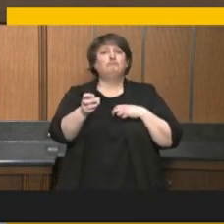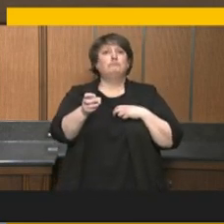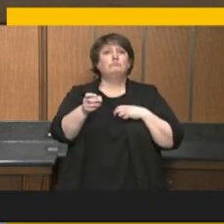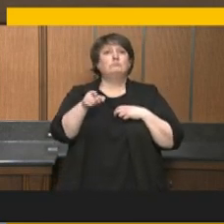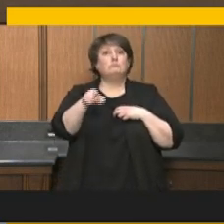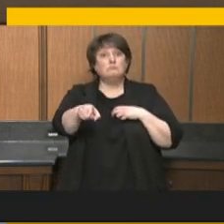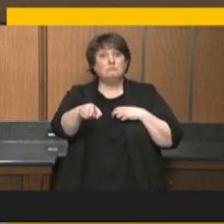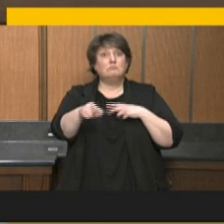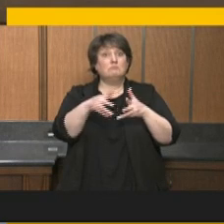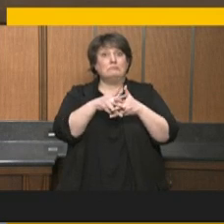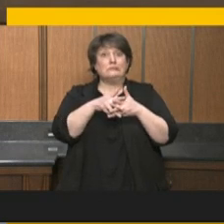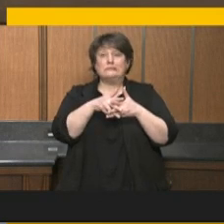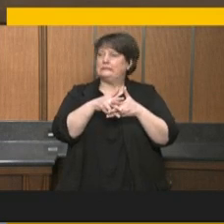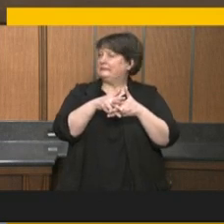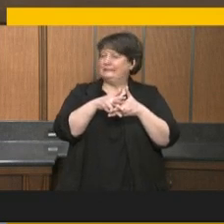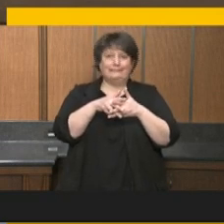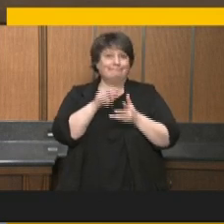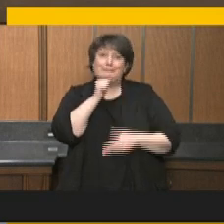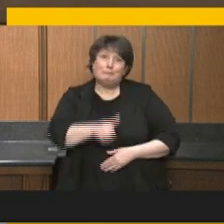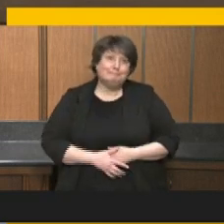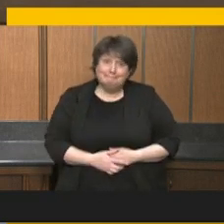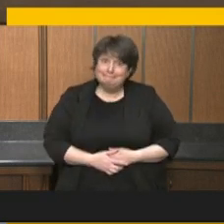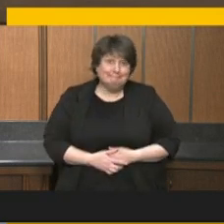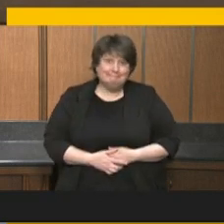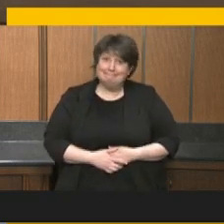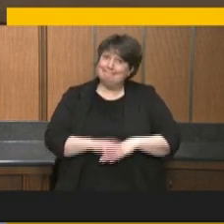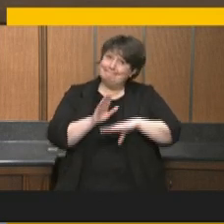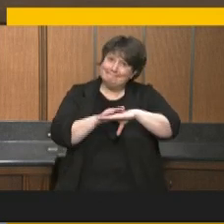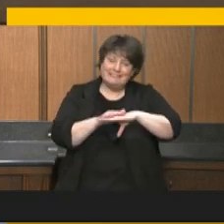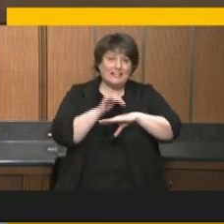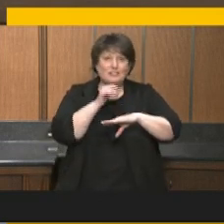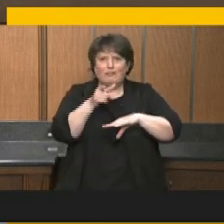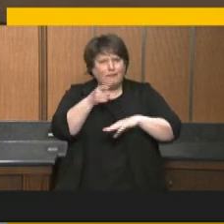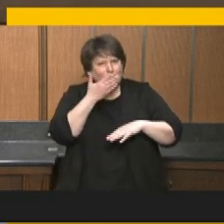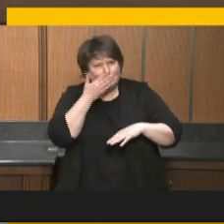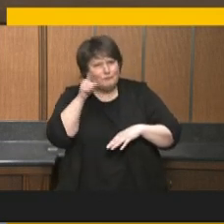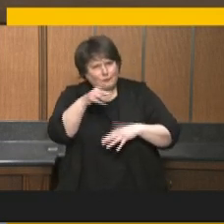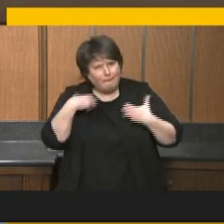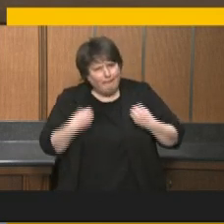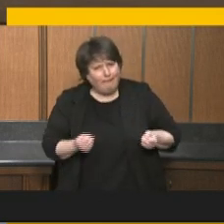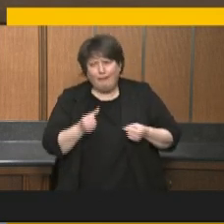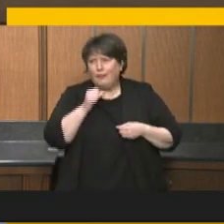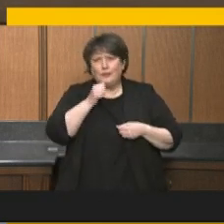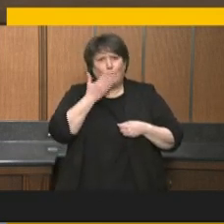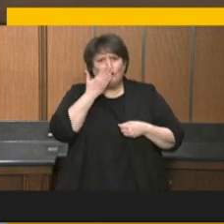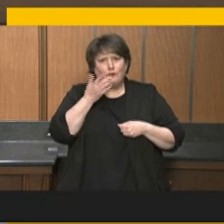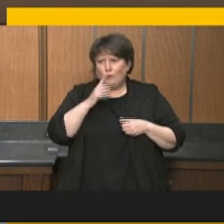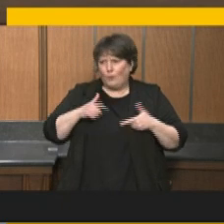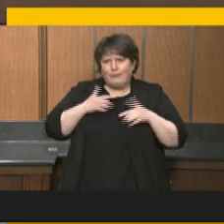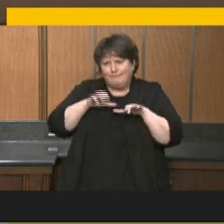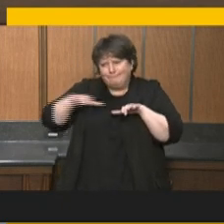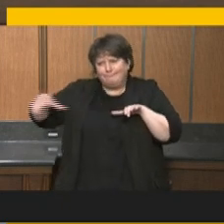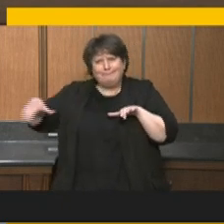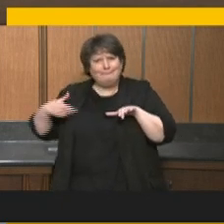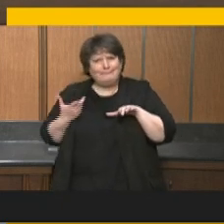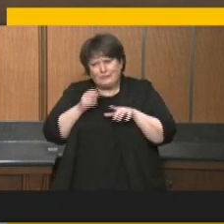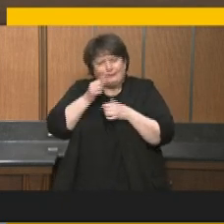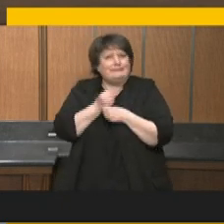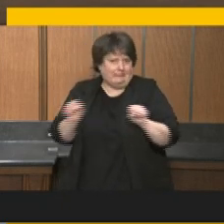Canadian-U.S. border, please don't do it. It's not good for you. It's not good for your neighbors. And I do also want to